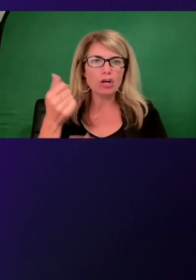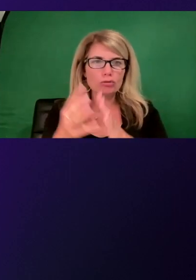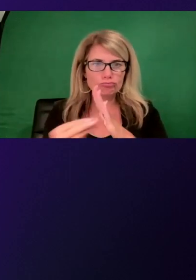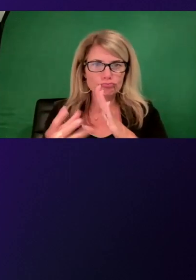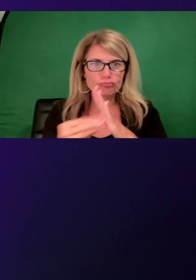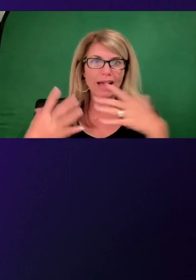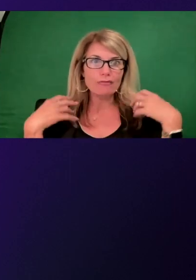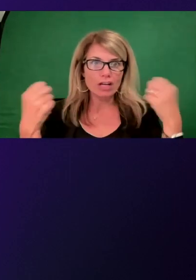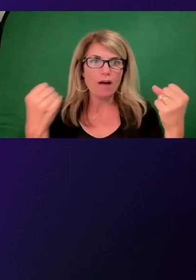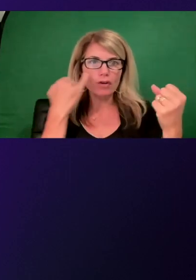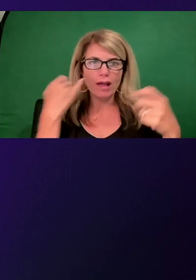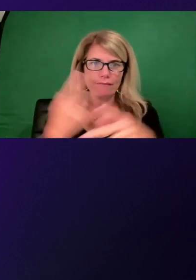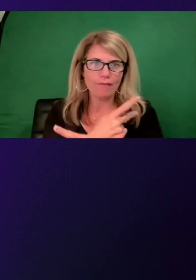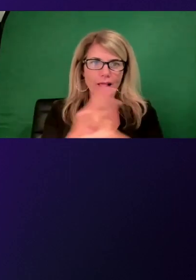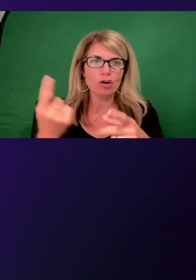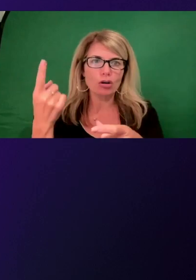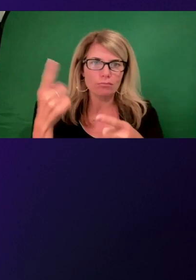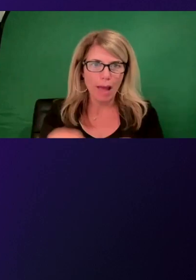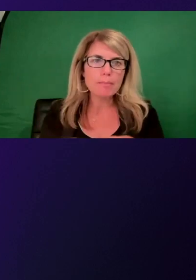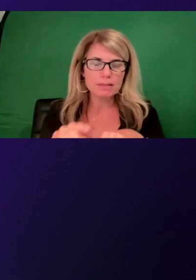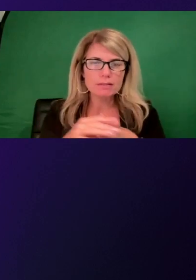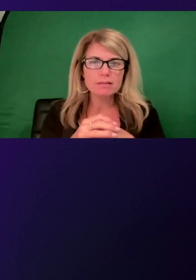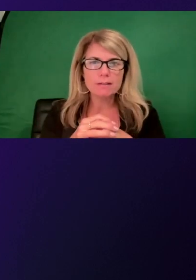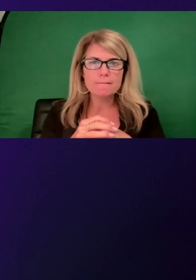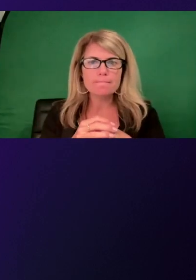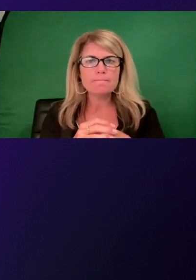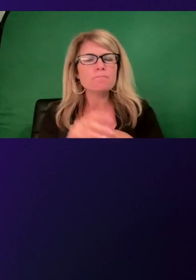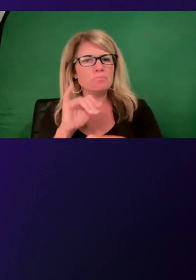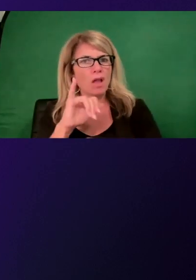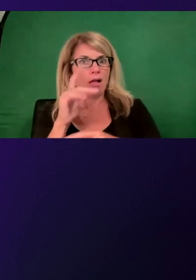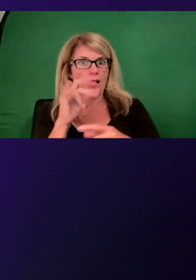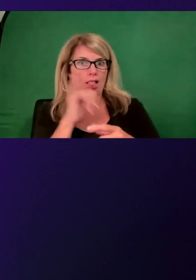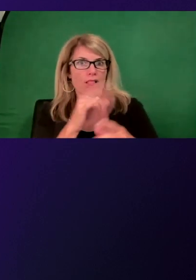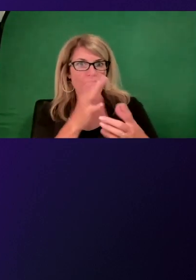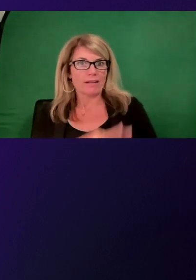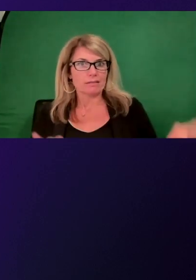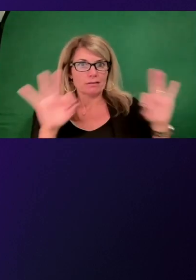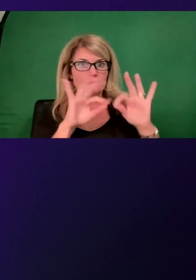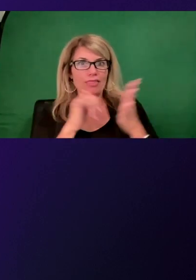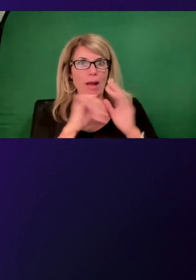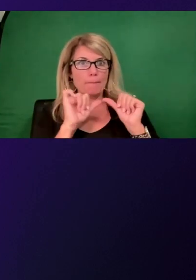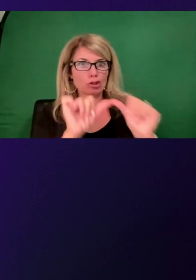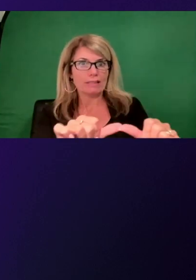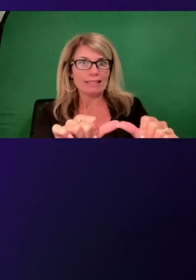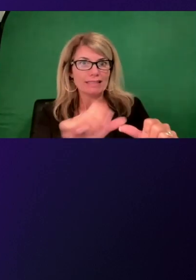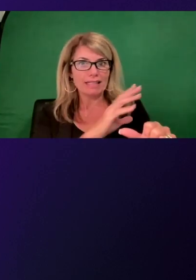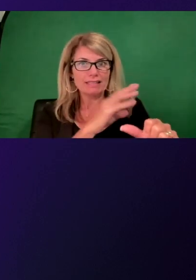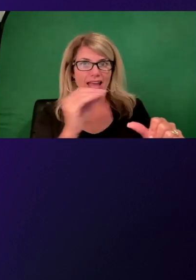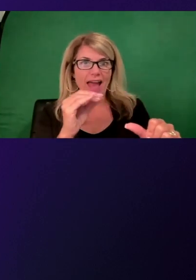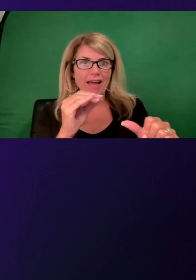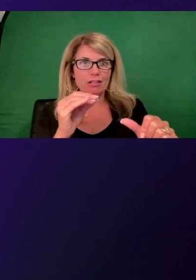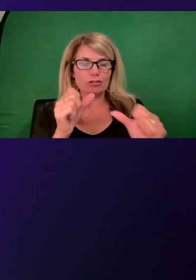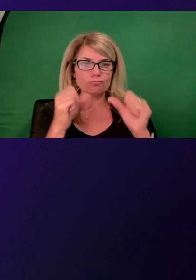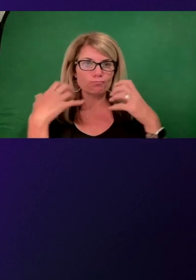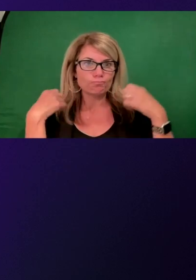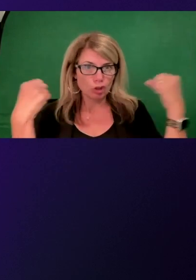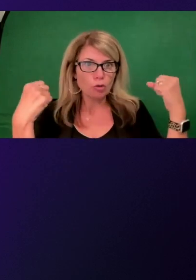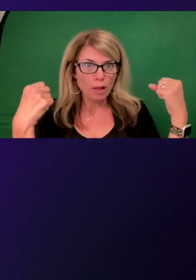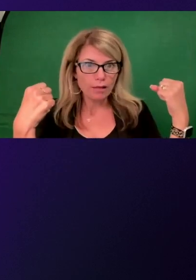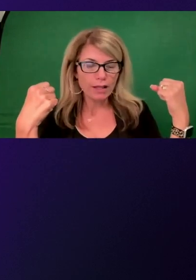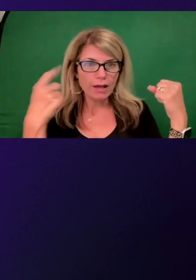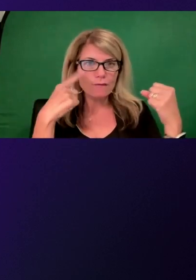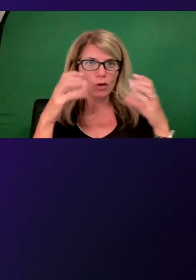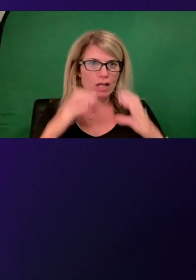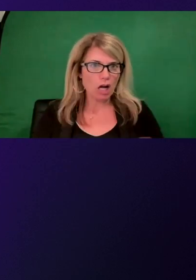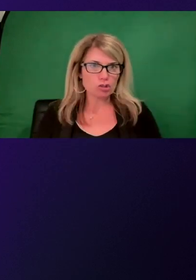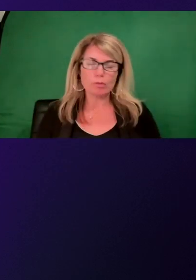of failure scenarios. Pratna, that's a key thing, the persistence and exactly. Durability for customers. I mean, that's a huge